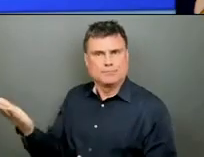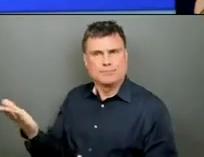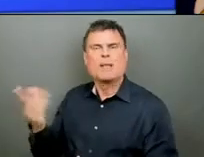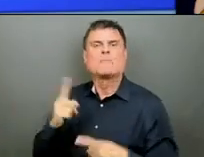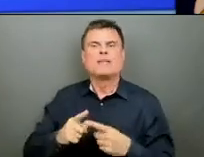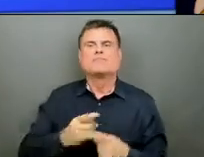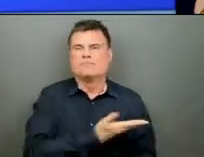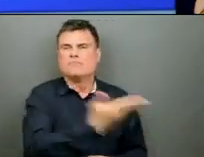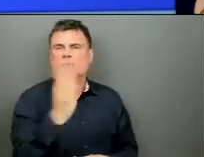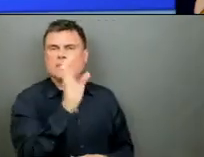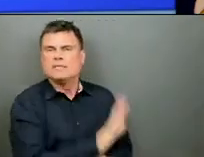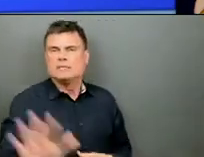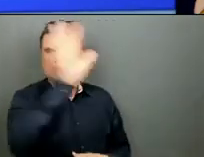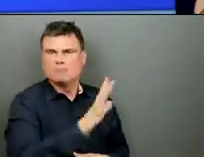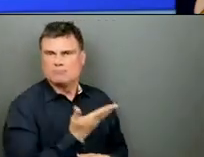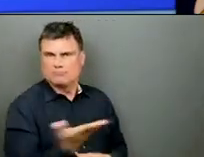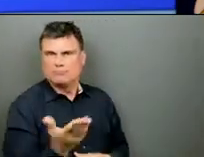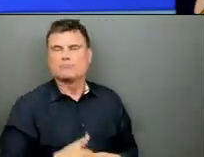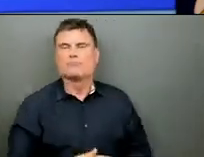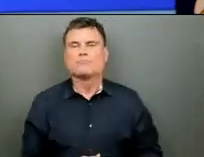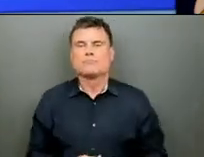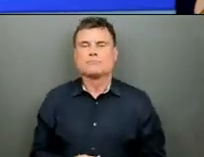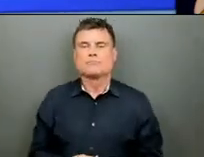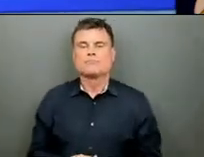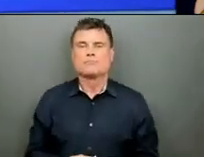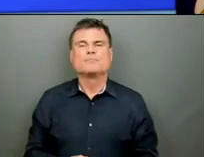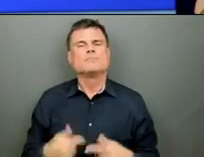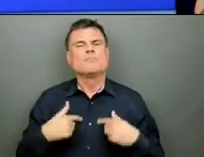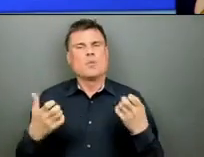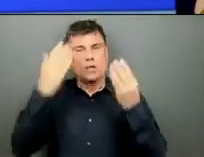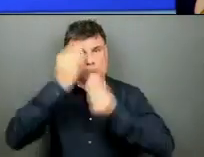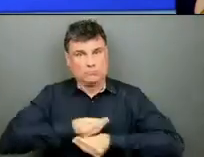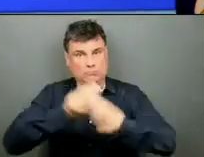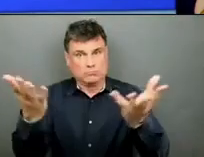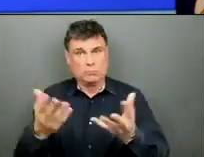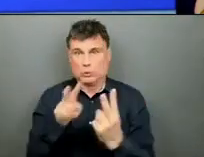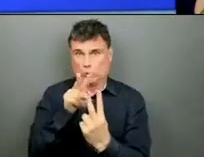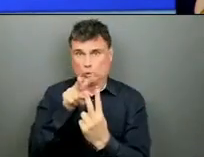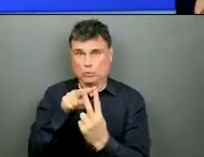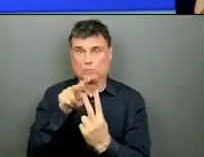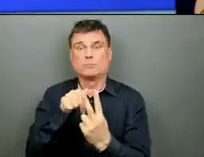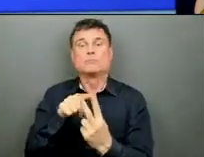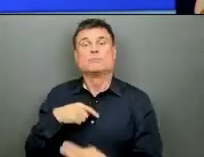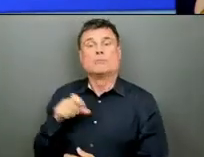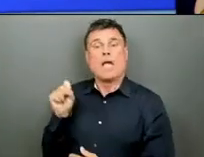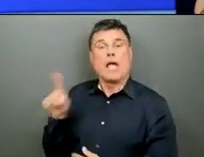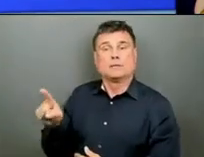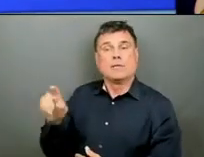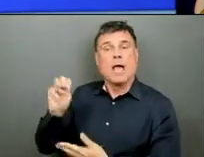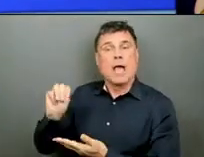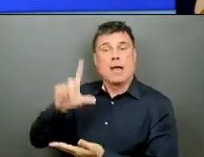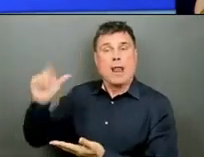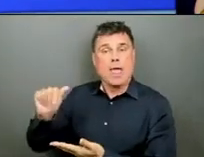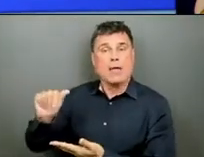I want to do two things today. Firstly, I want to announce that I've asked Brittny Anderson, the MLA for NELSON-CRESTON,